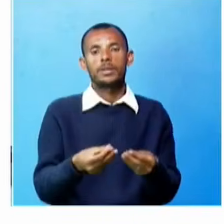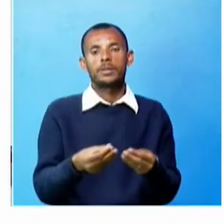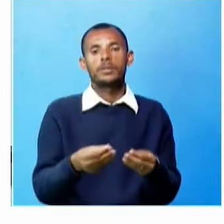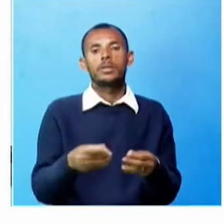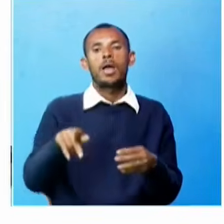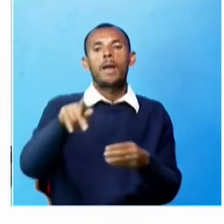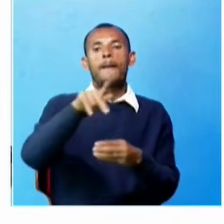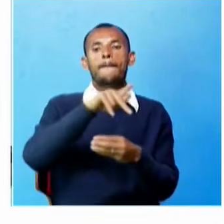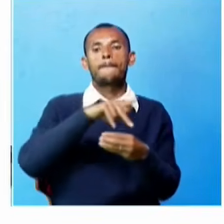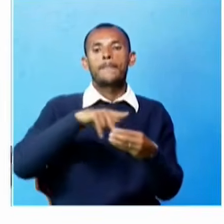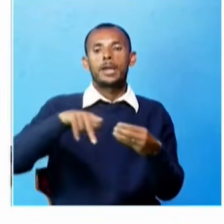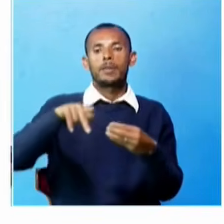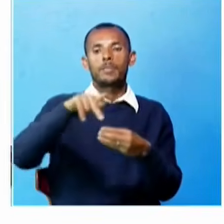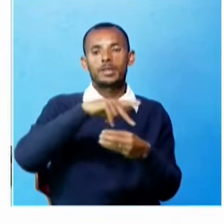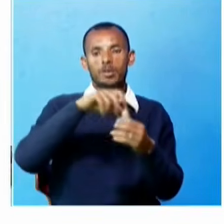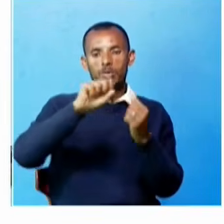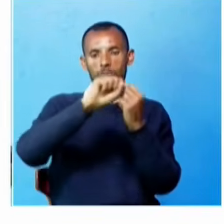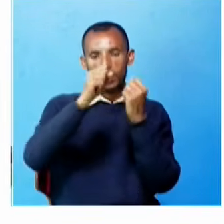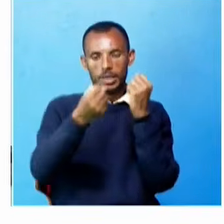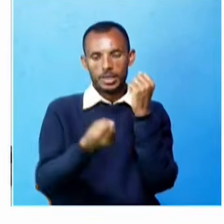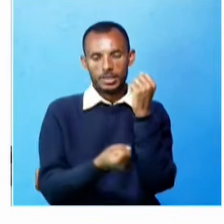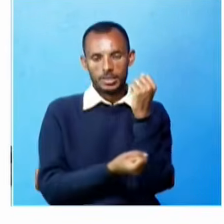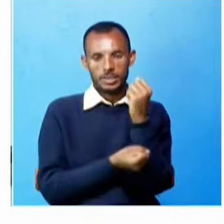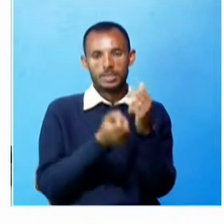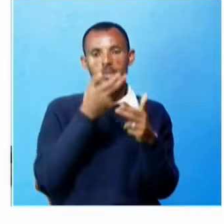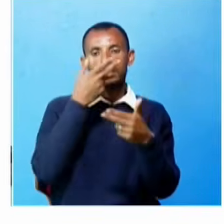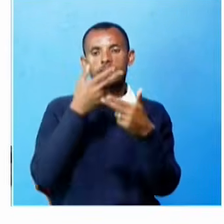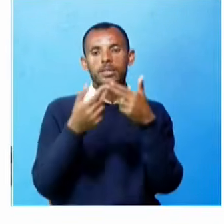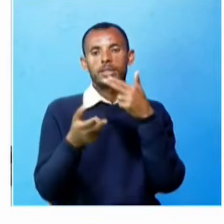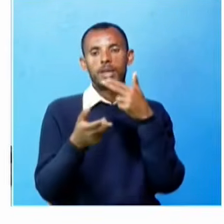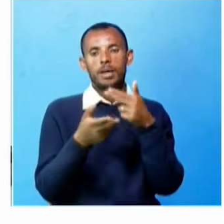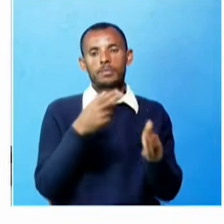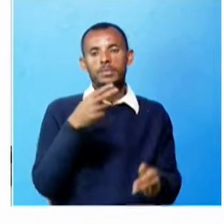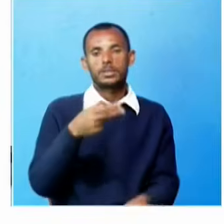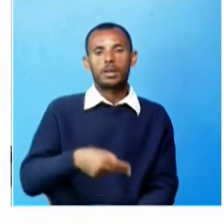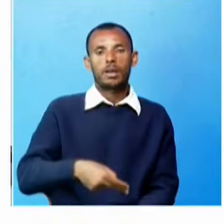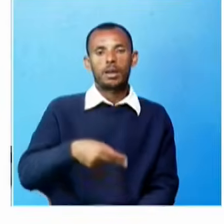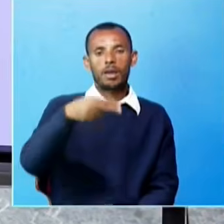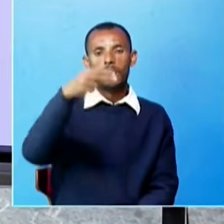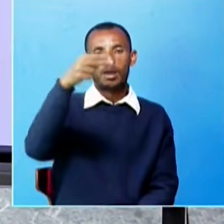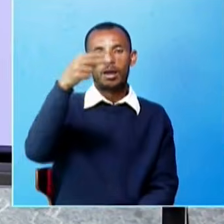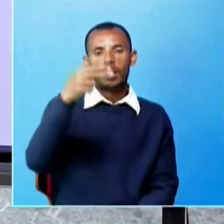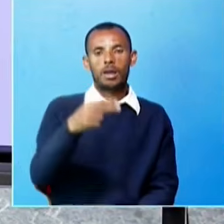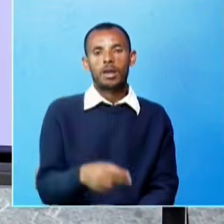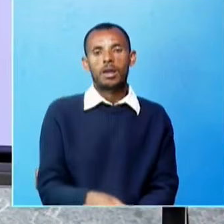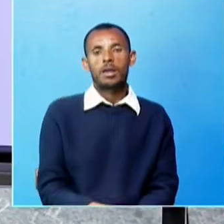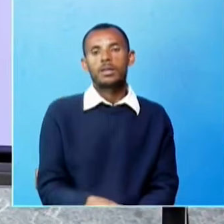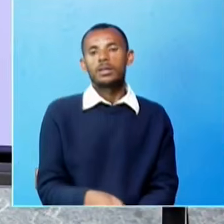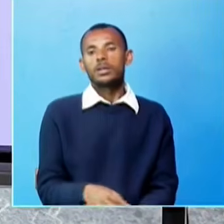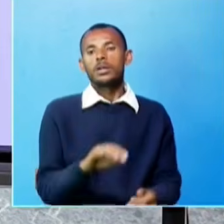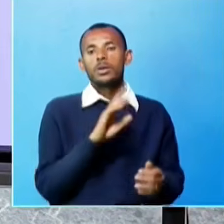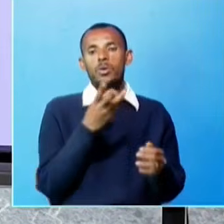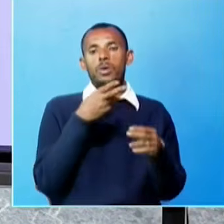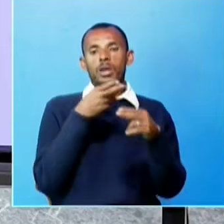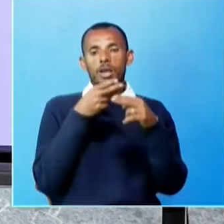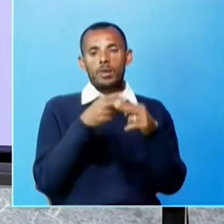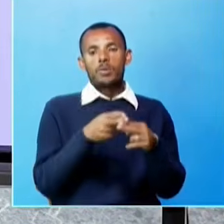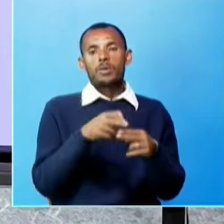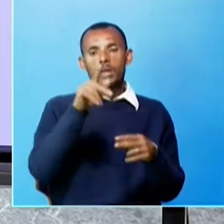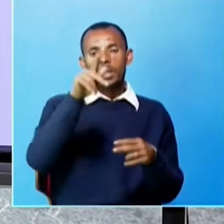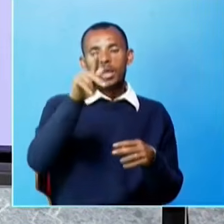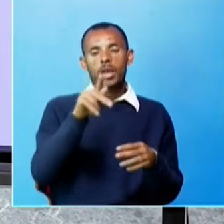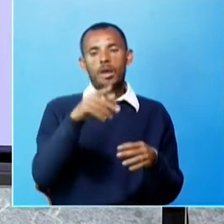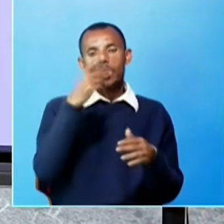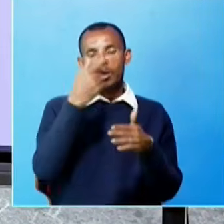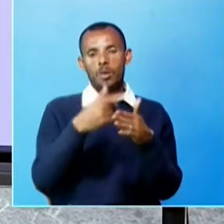perimeter of the base times the height L, or you can call it K, whatever